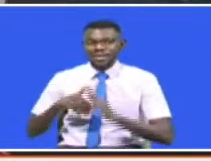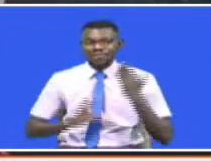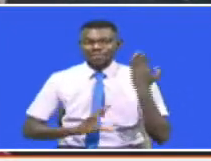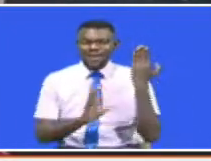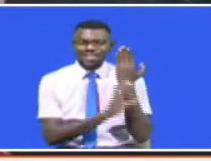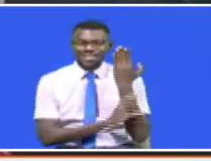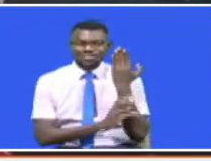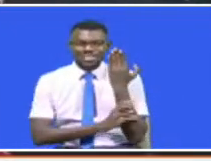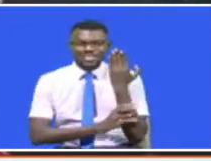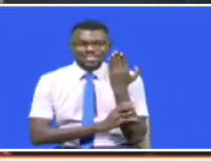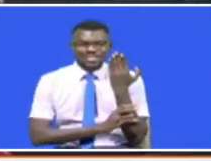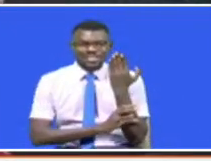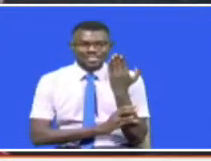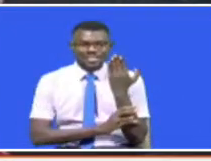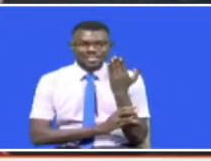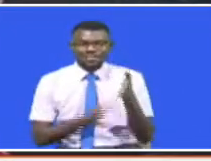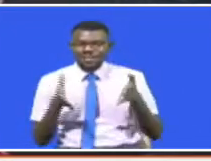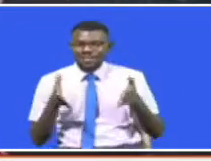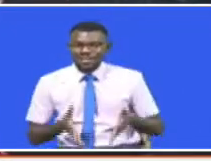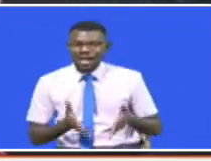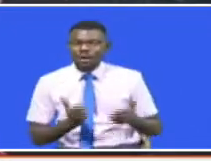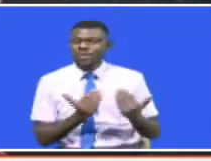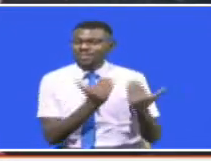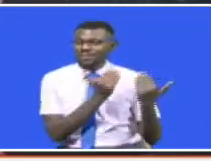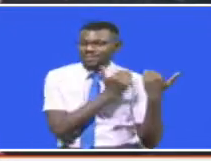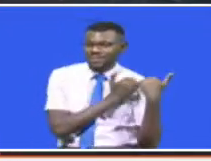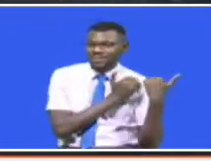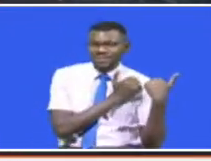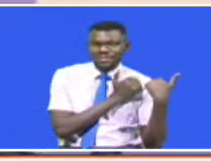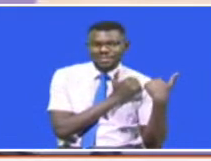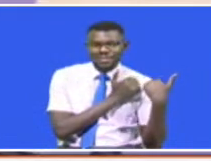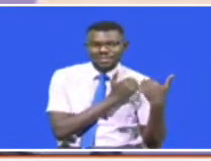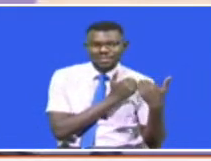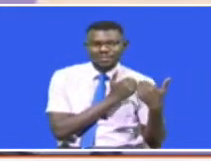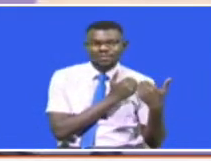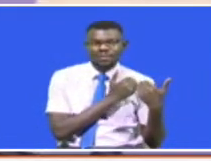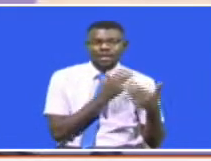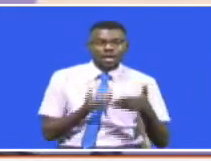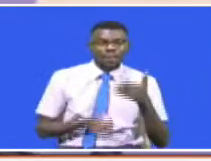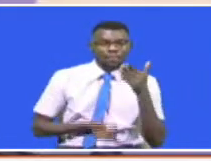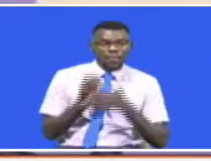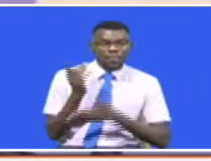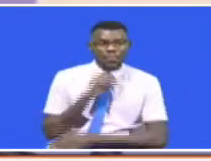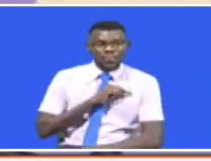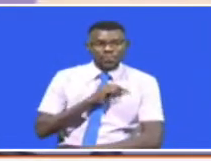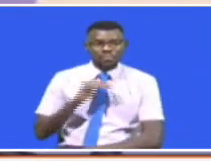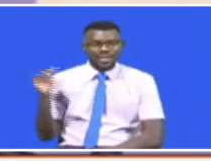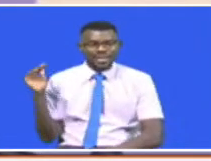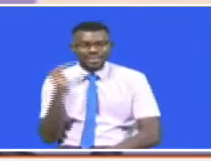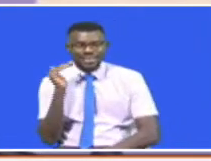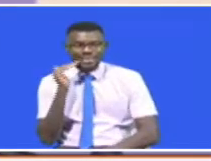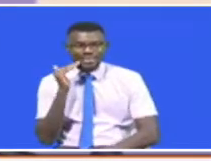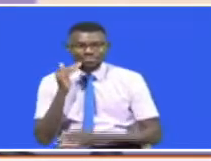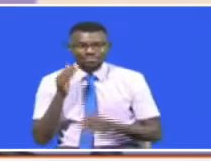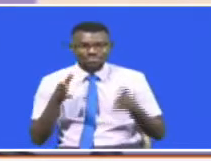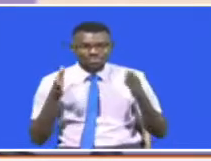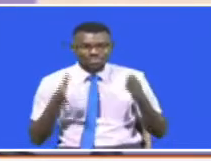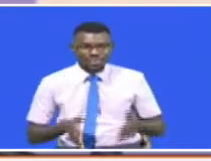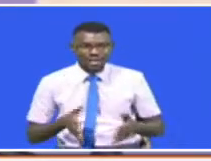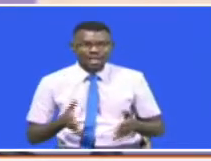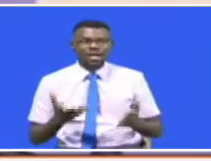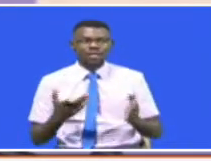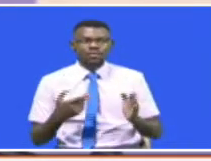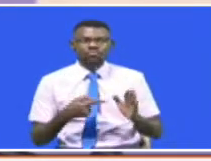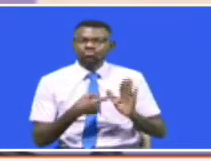Chanzu and the one we launched yesterday in Siaya. It now underscores